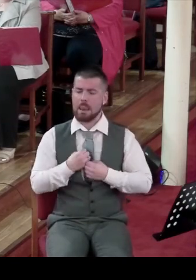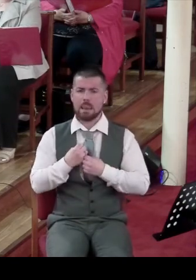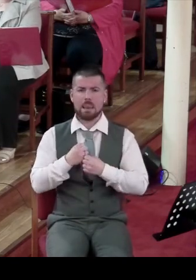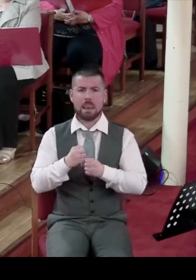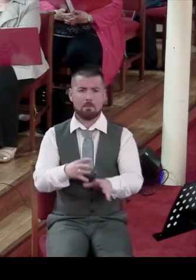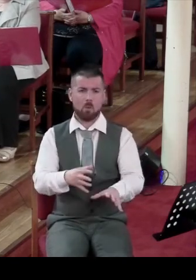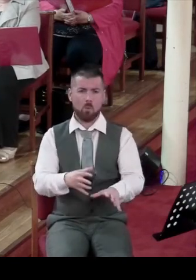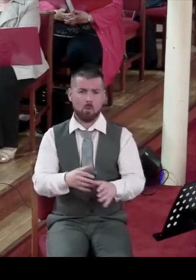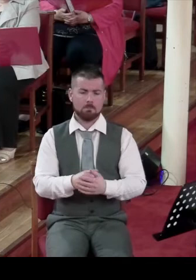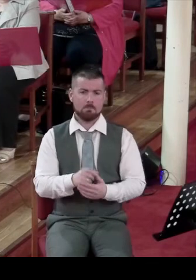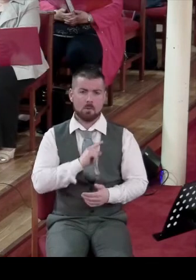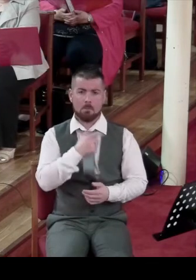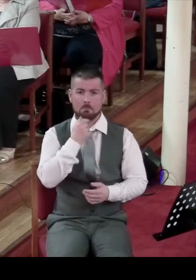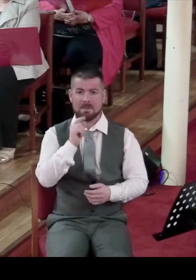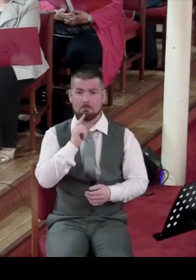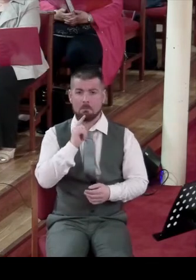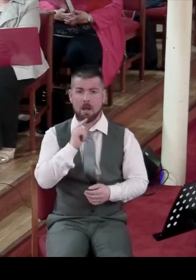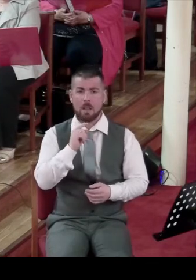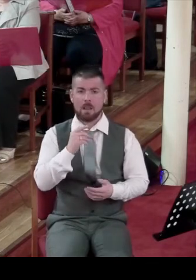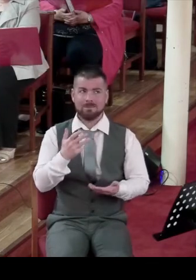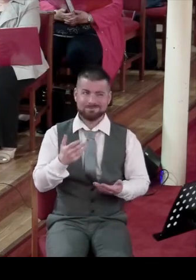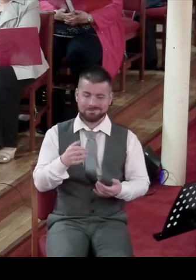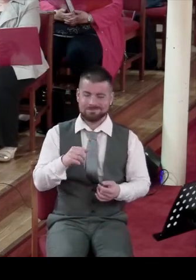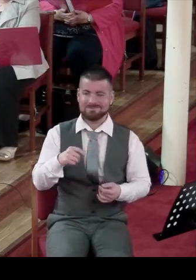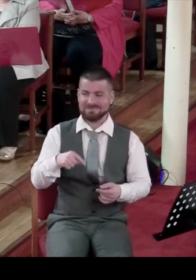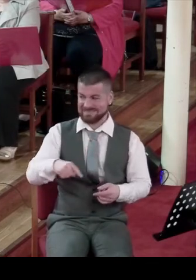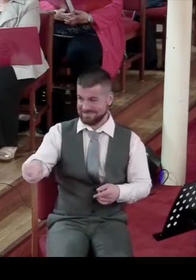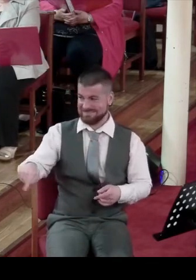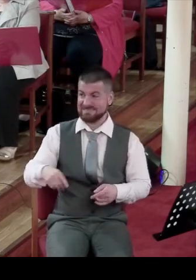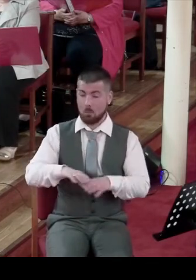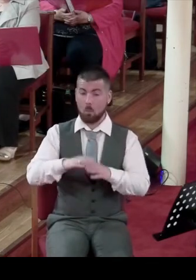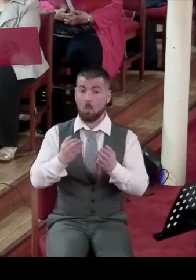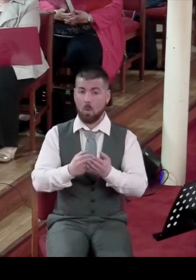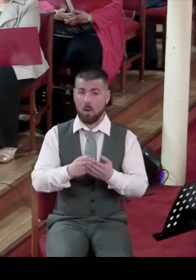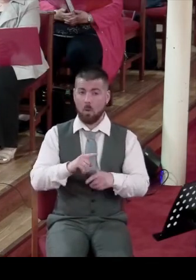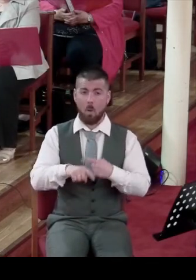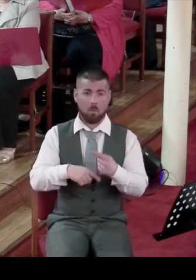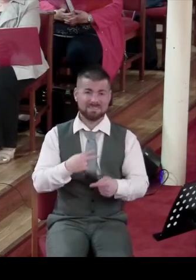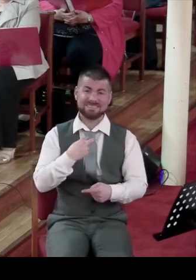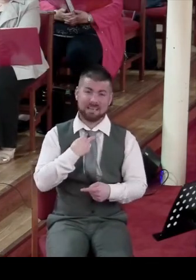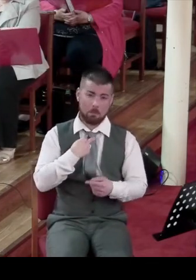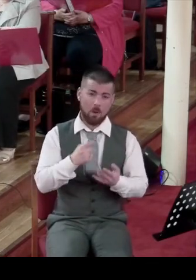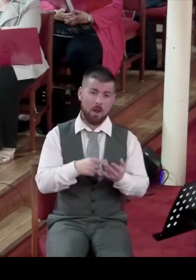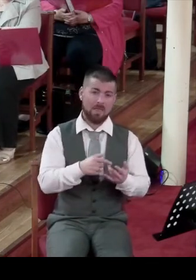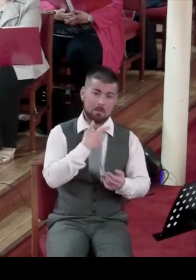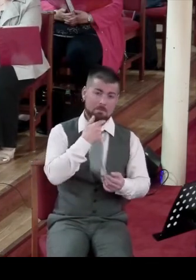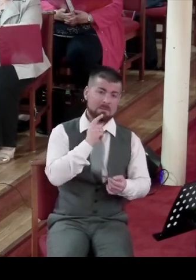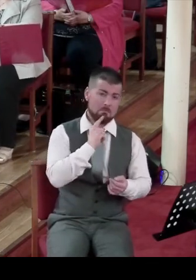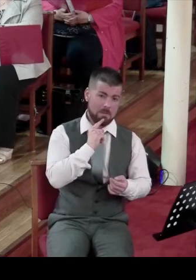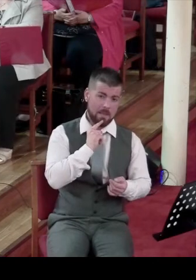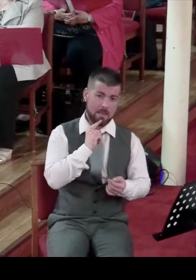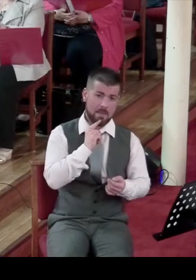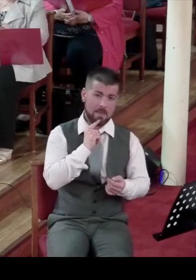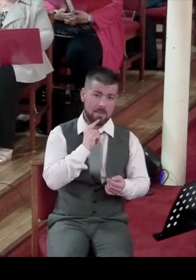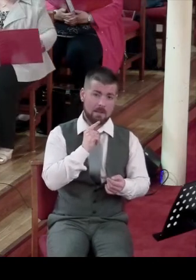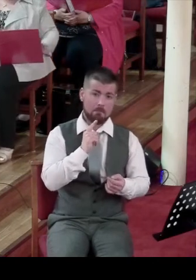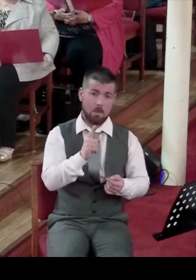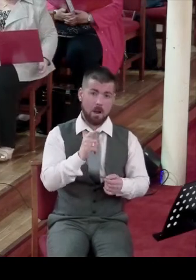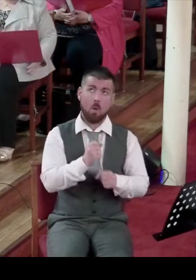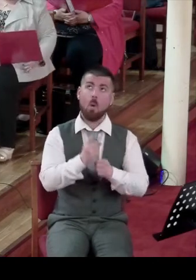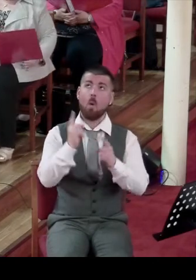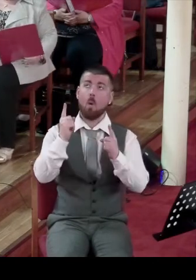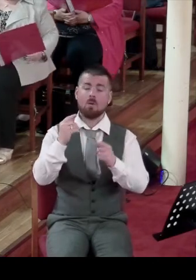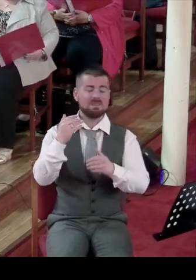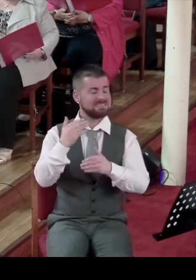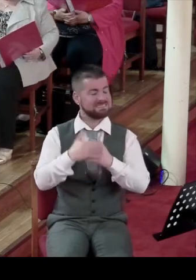although people in this life will often let us down and disappoint us, God will not. Let's sing this great